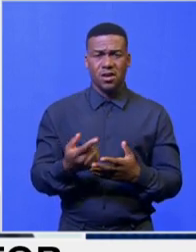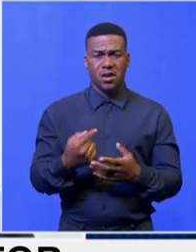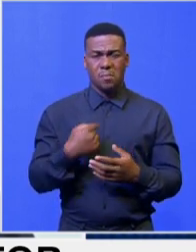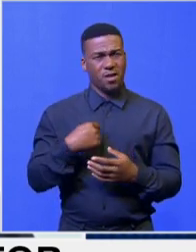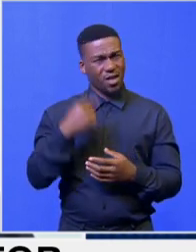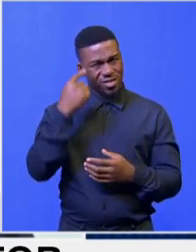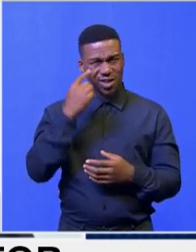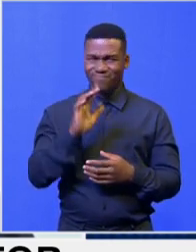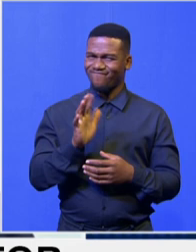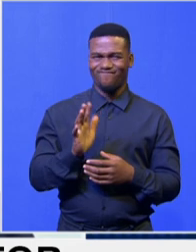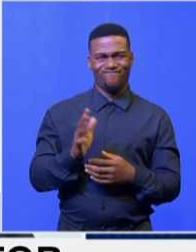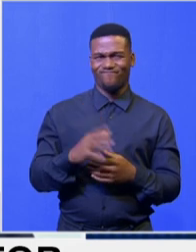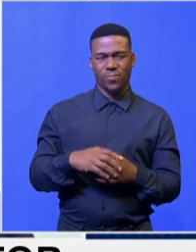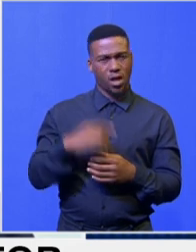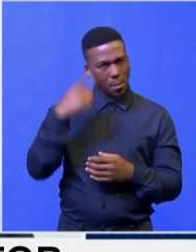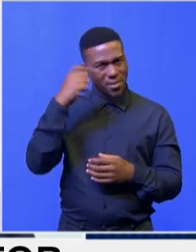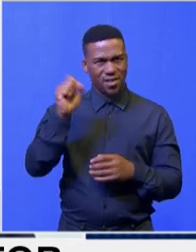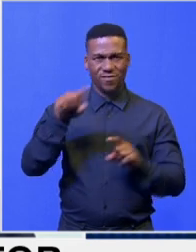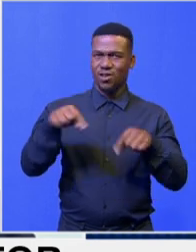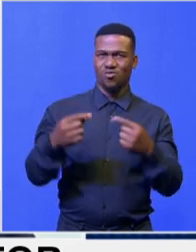that is not convincing, that is not believable, because